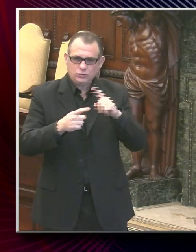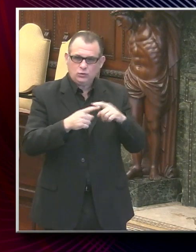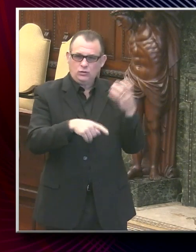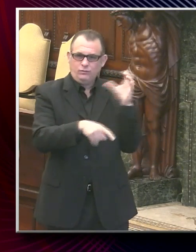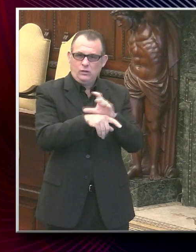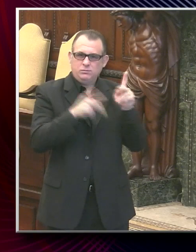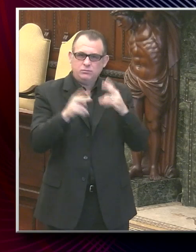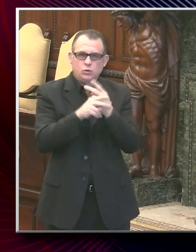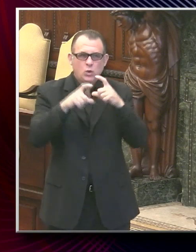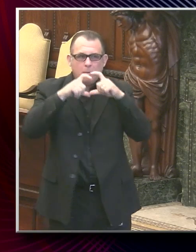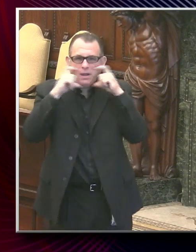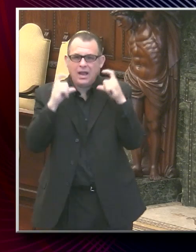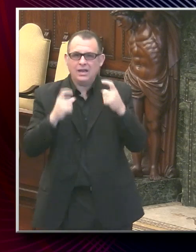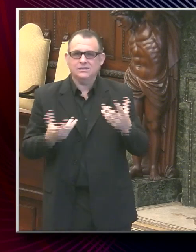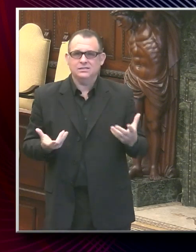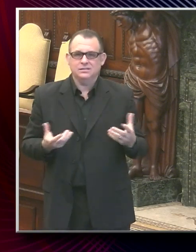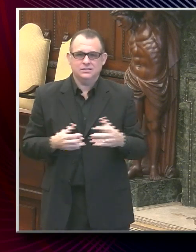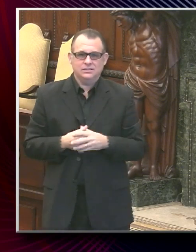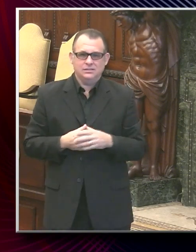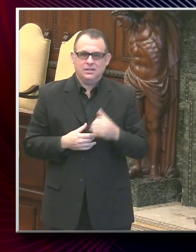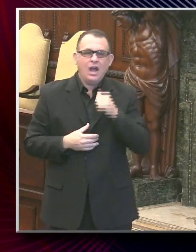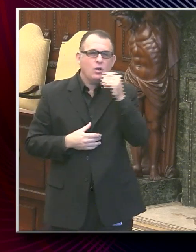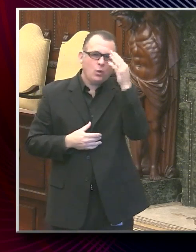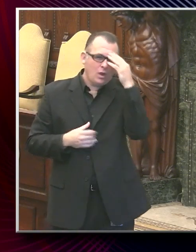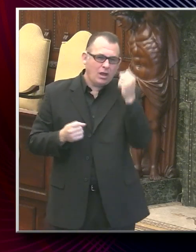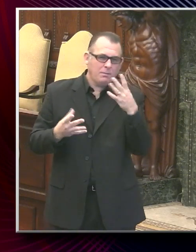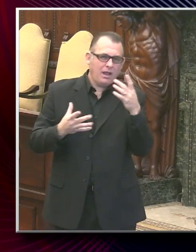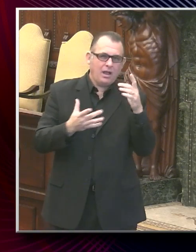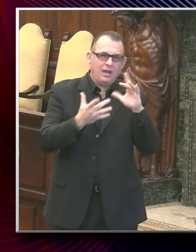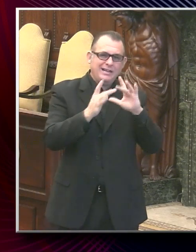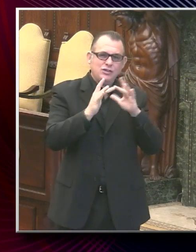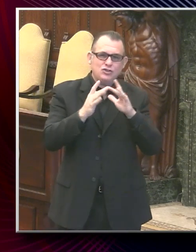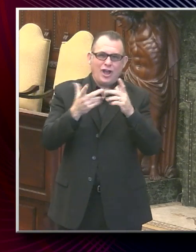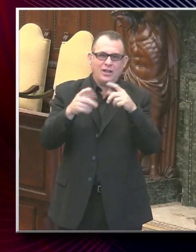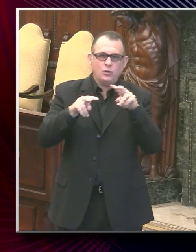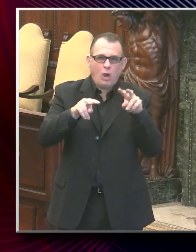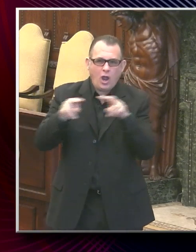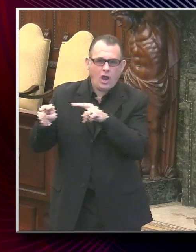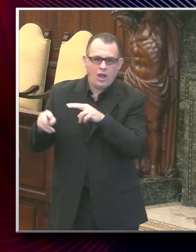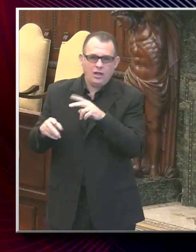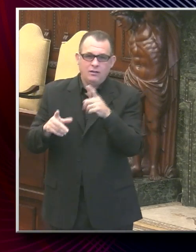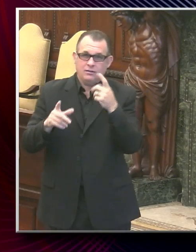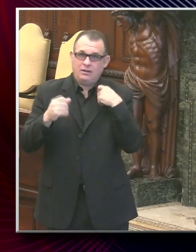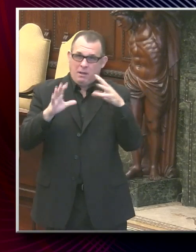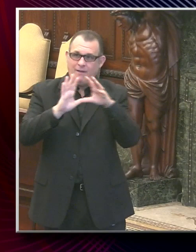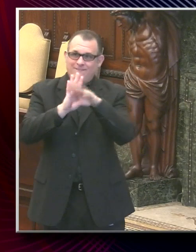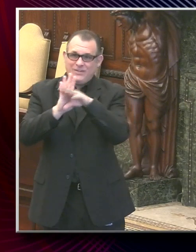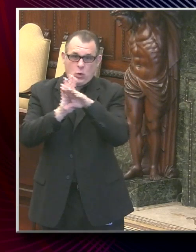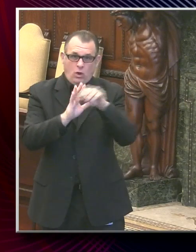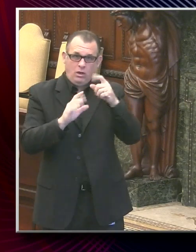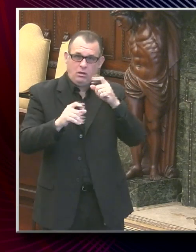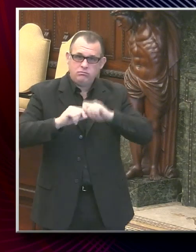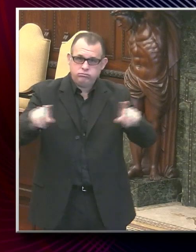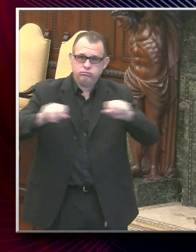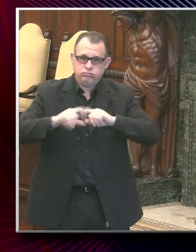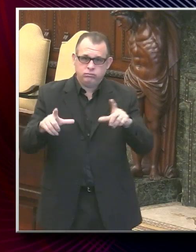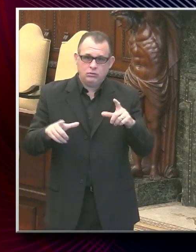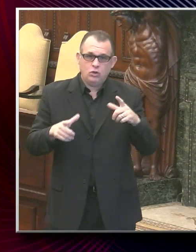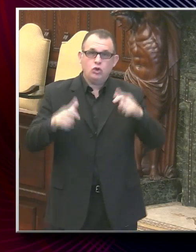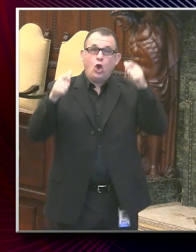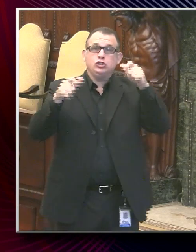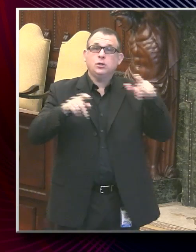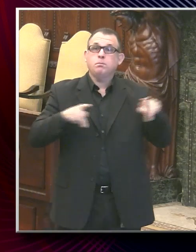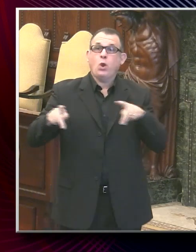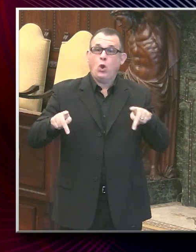and I don't know how much internet you all participate in, but there's this video going around of a rather large party